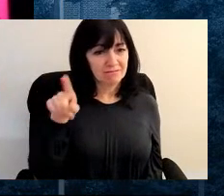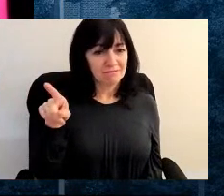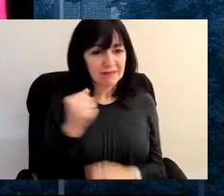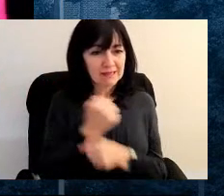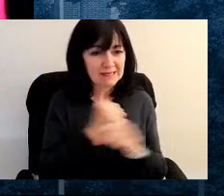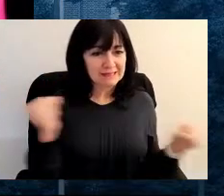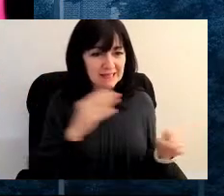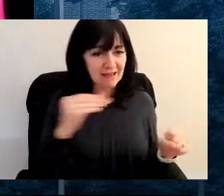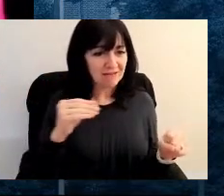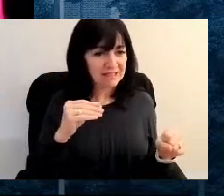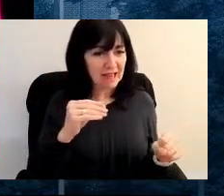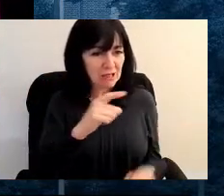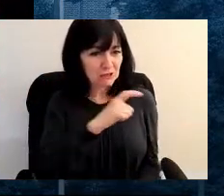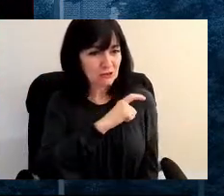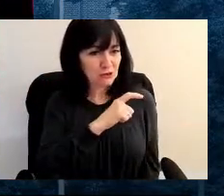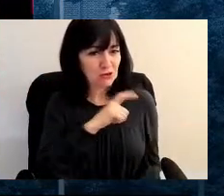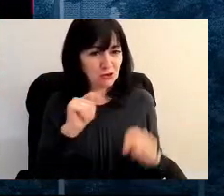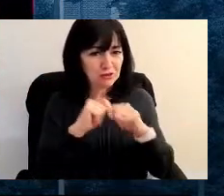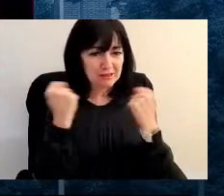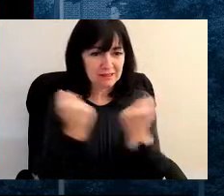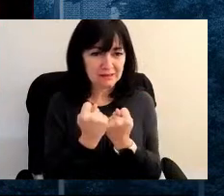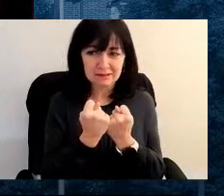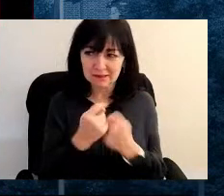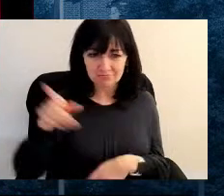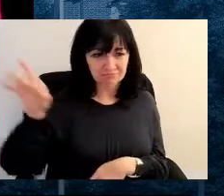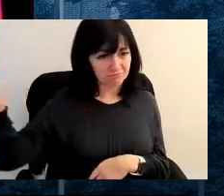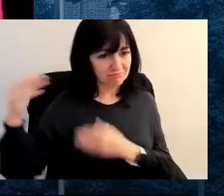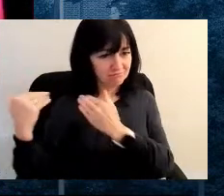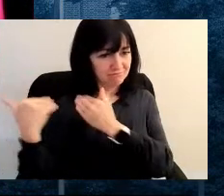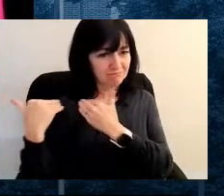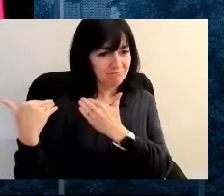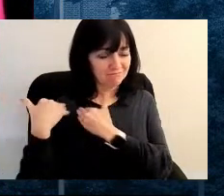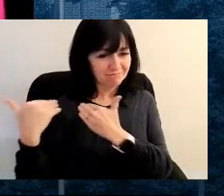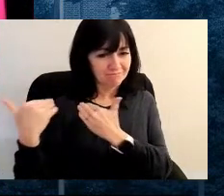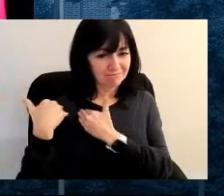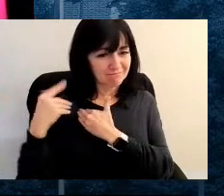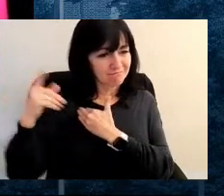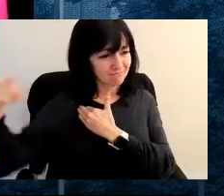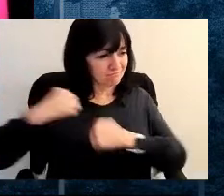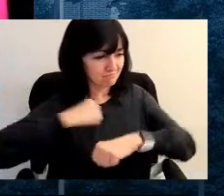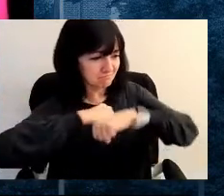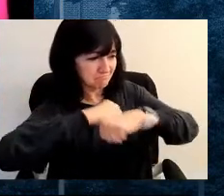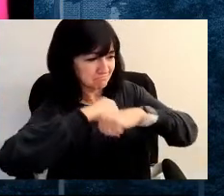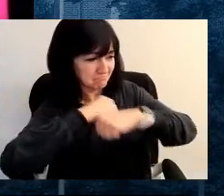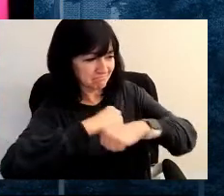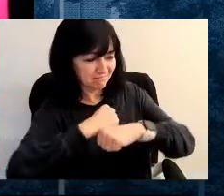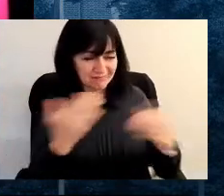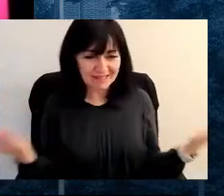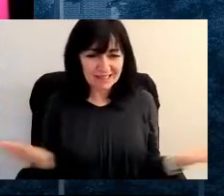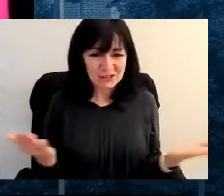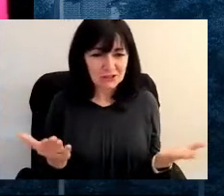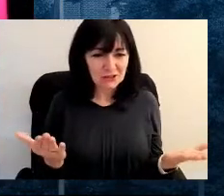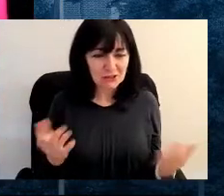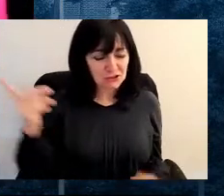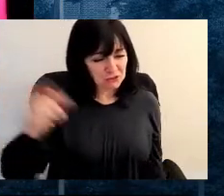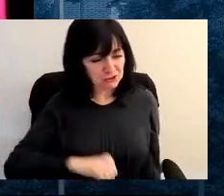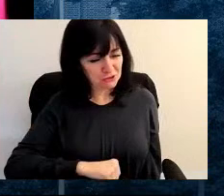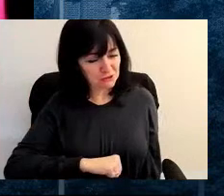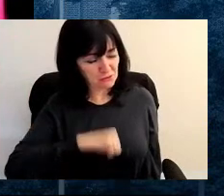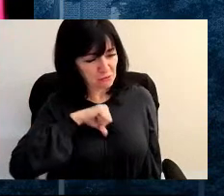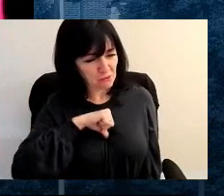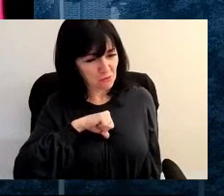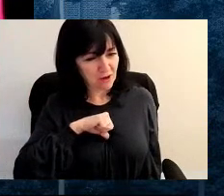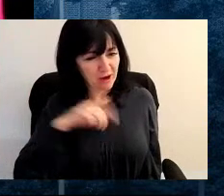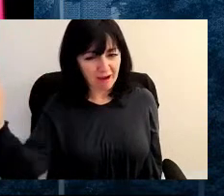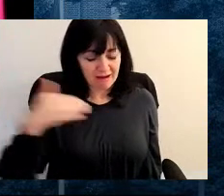They told me that they're in charge, they're our bouncers today, so to speak, and proudly wearing their